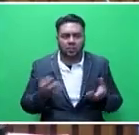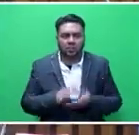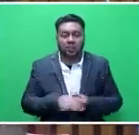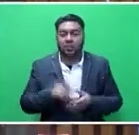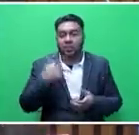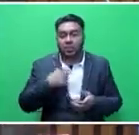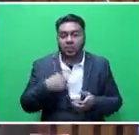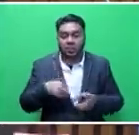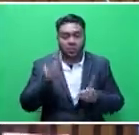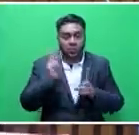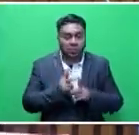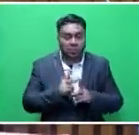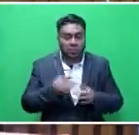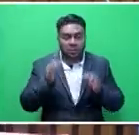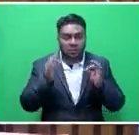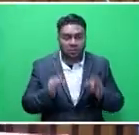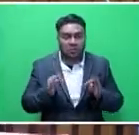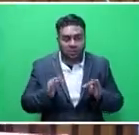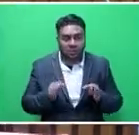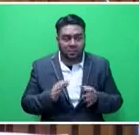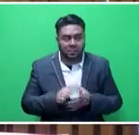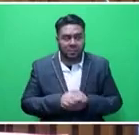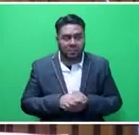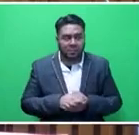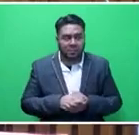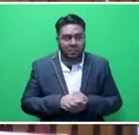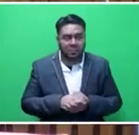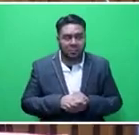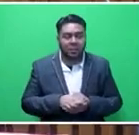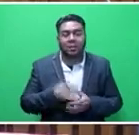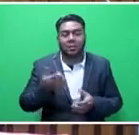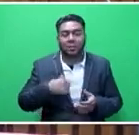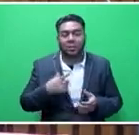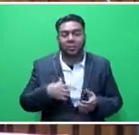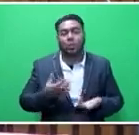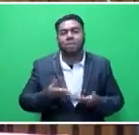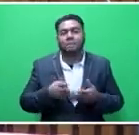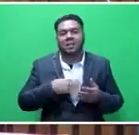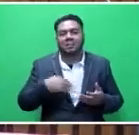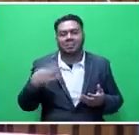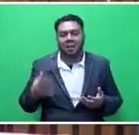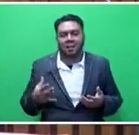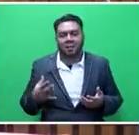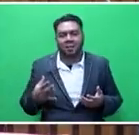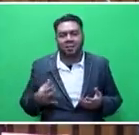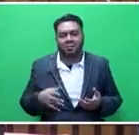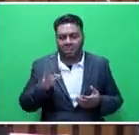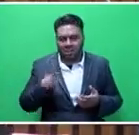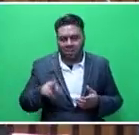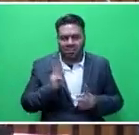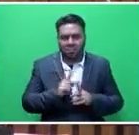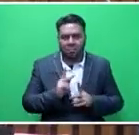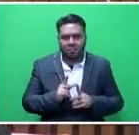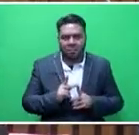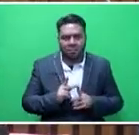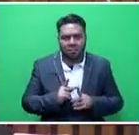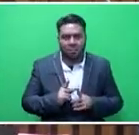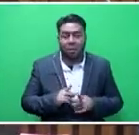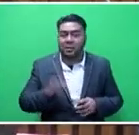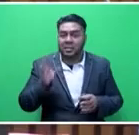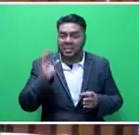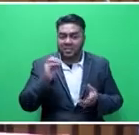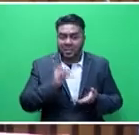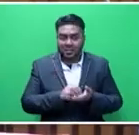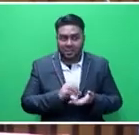policy decision, and that's why, Honorable Kurindrani, it's actually given to the minister responsible. That's the rationale. Because the civil